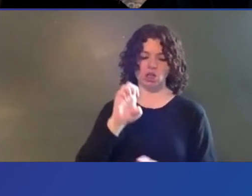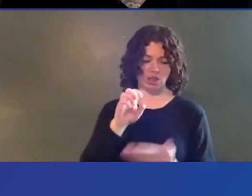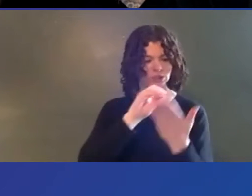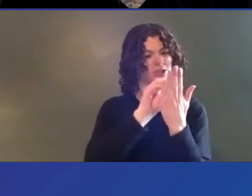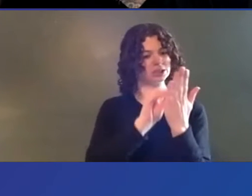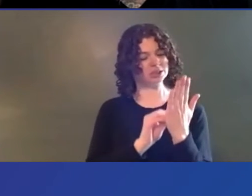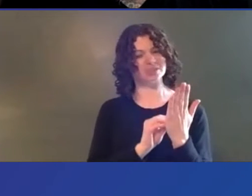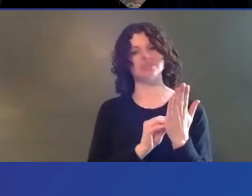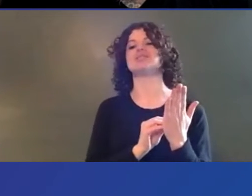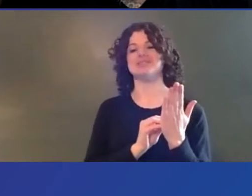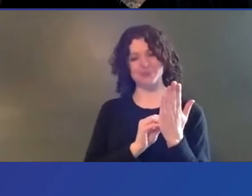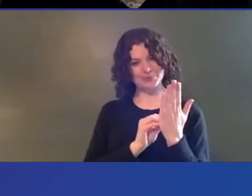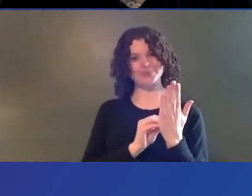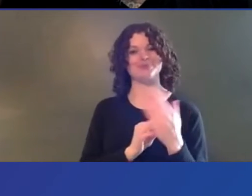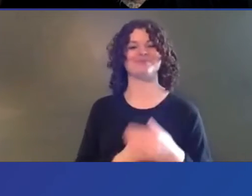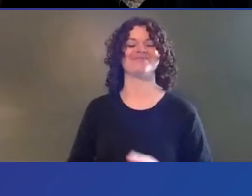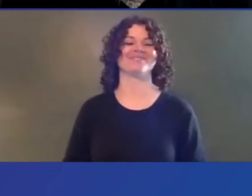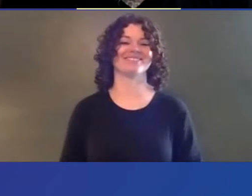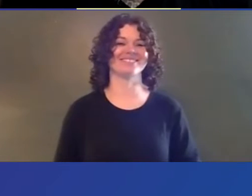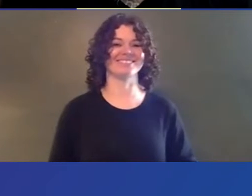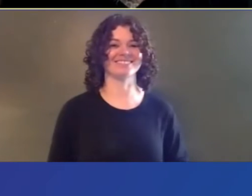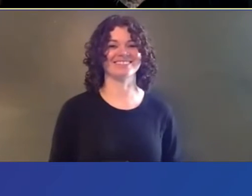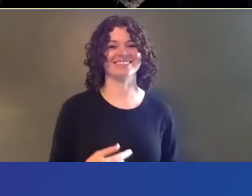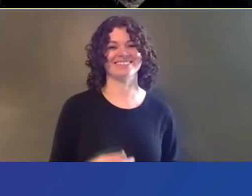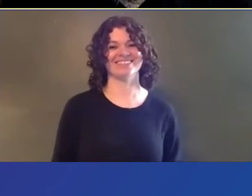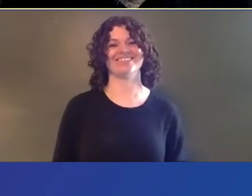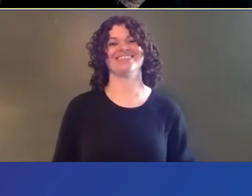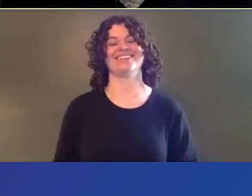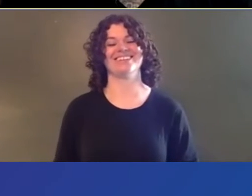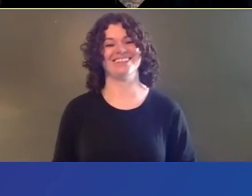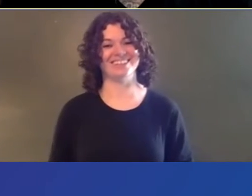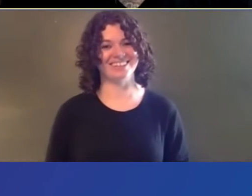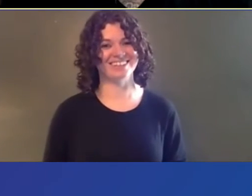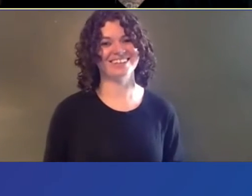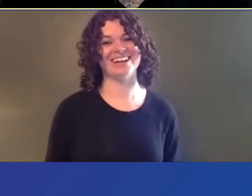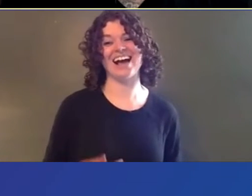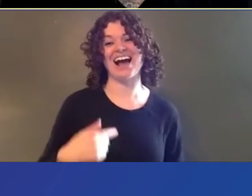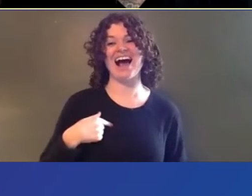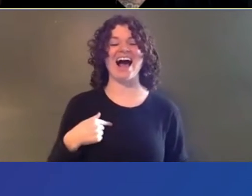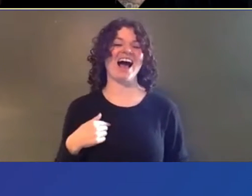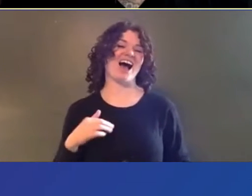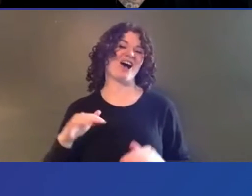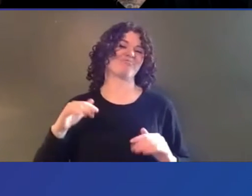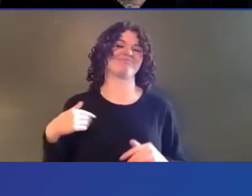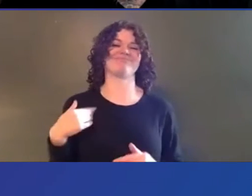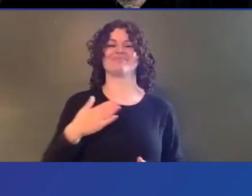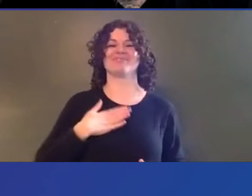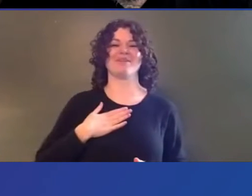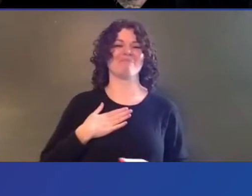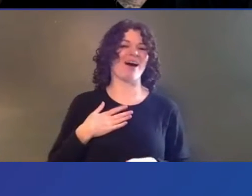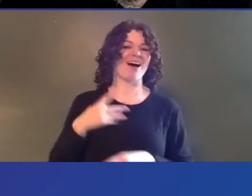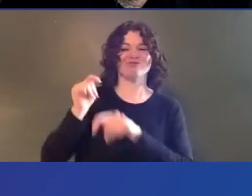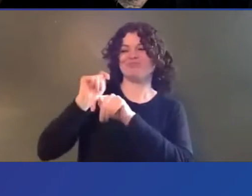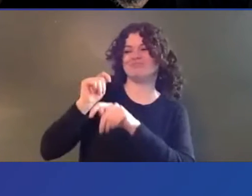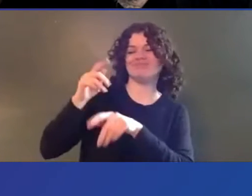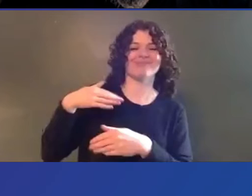music ain't just dancing. So, you know, I'm a child of hip hop and hyphy music, you know, rest in peace, Mac Dre.